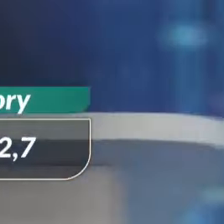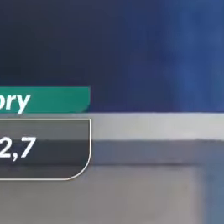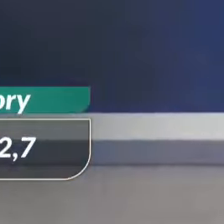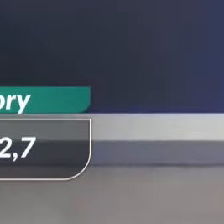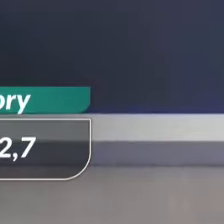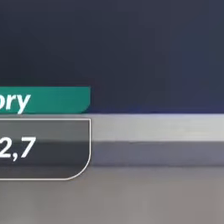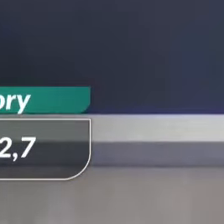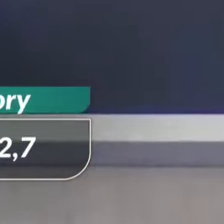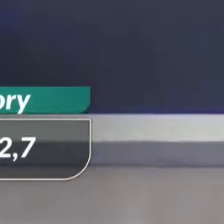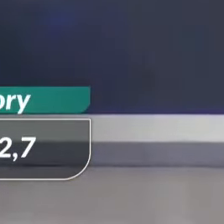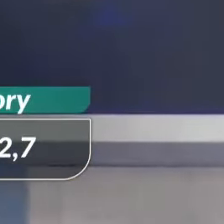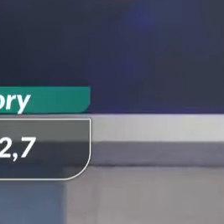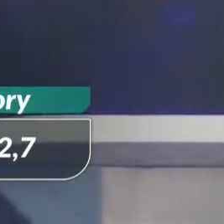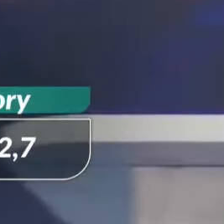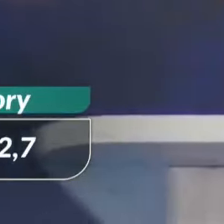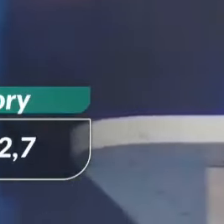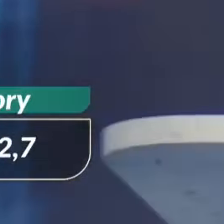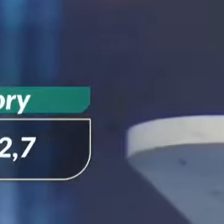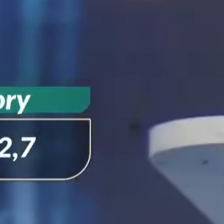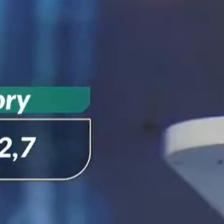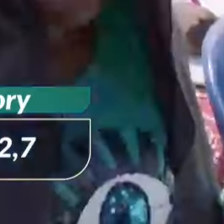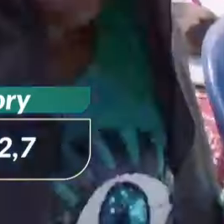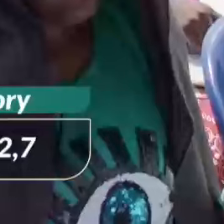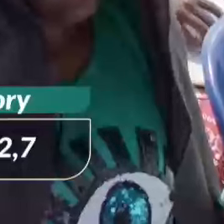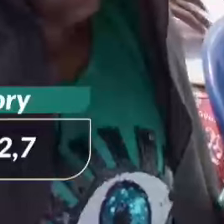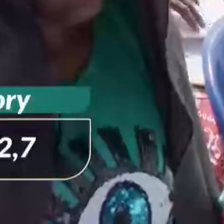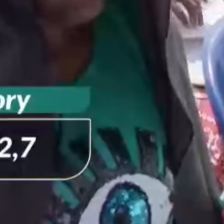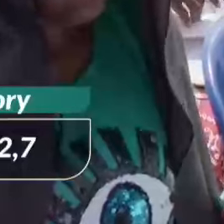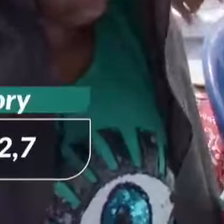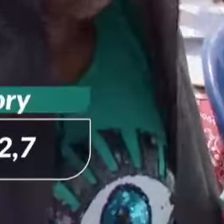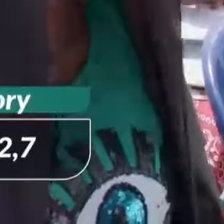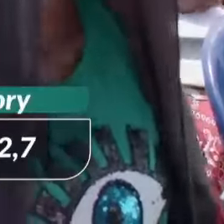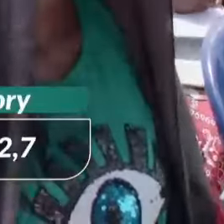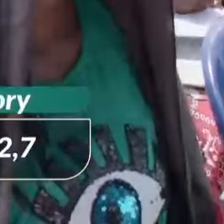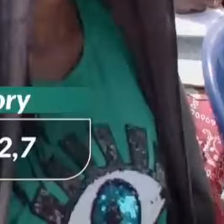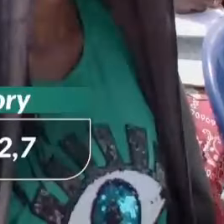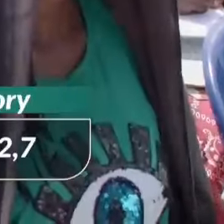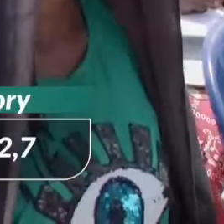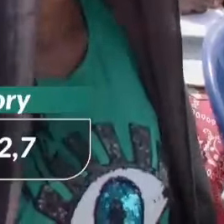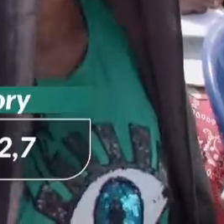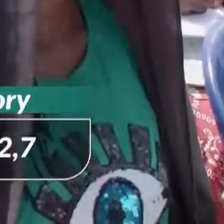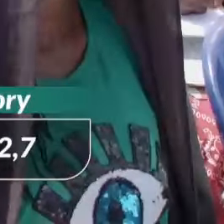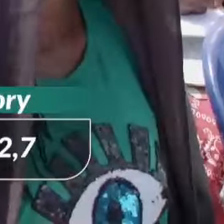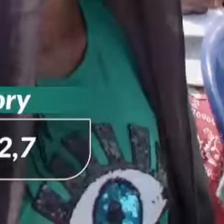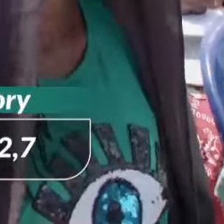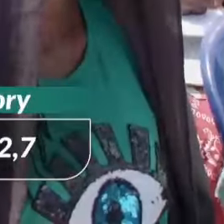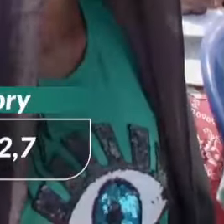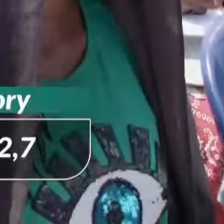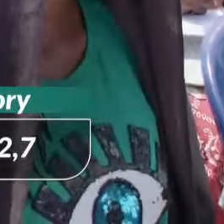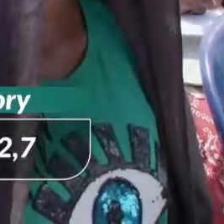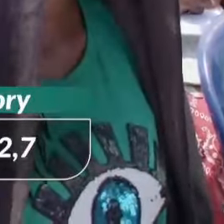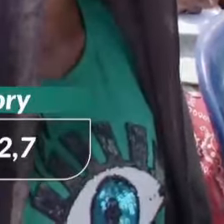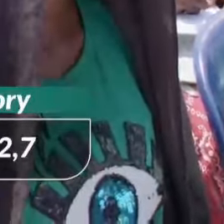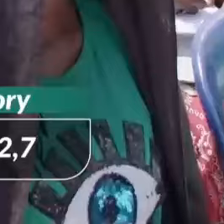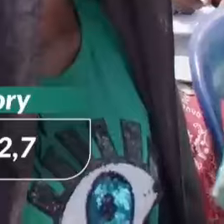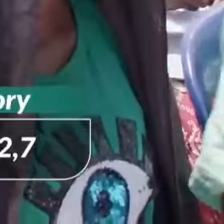the master. Have you seen people that, you know, God wants to take to glory, and he names them Moses, Moses,